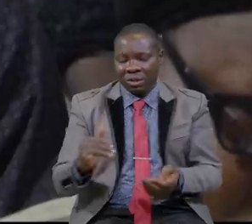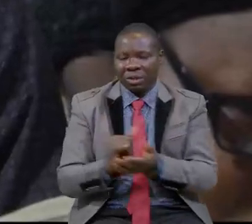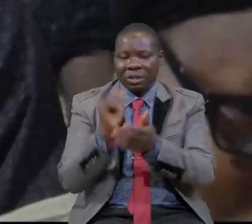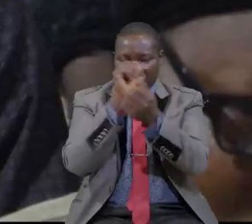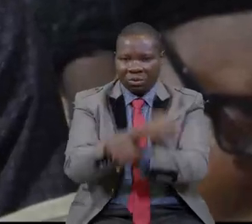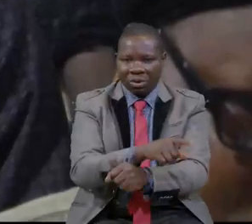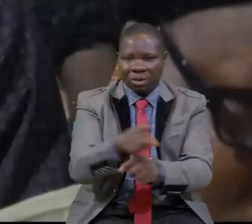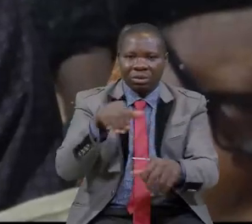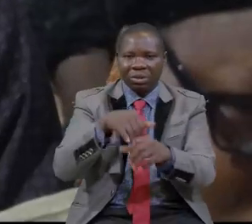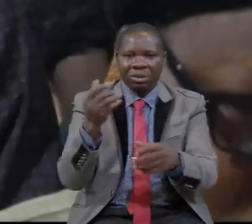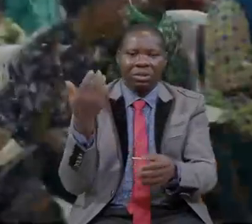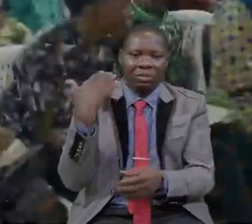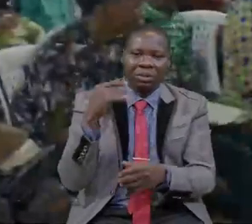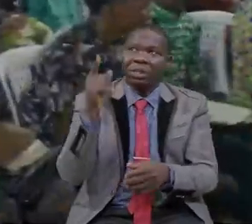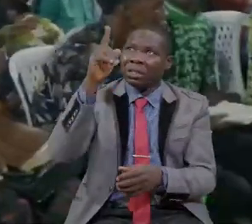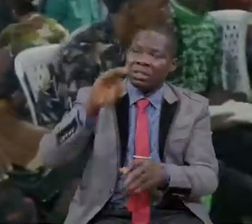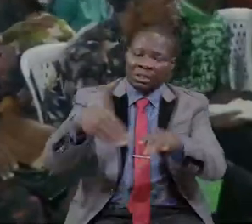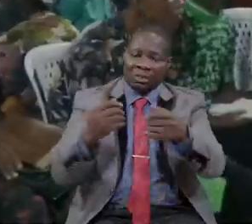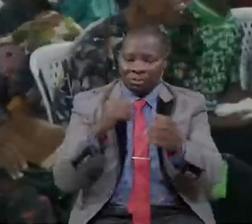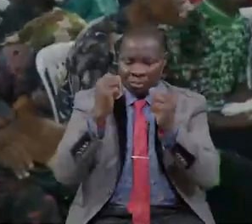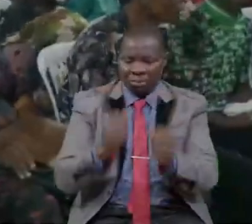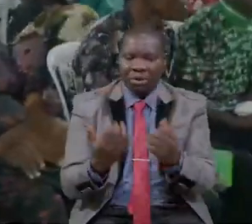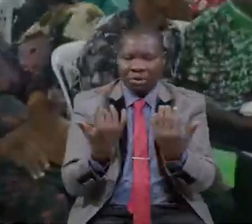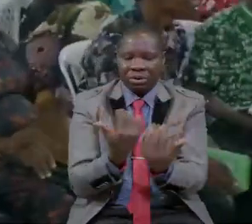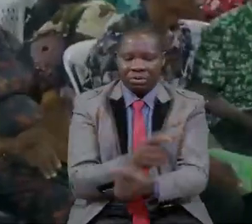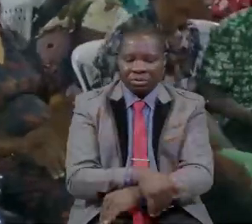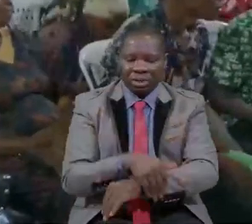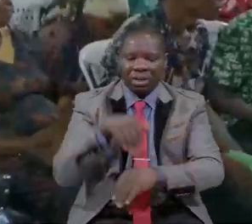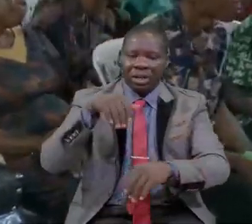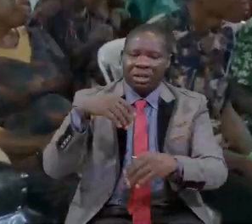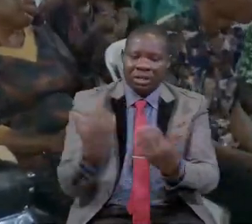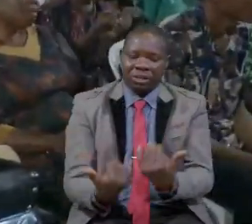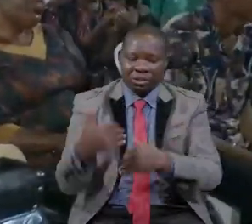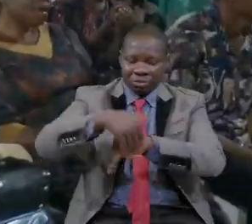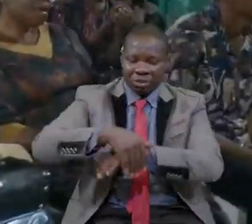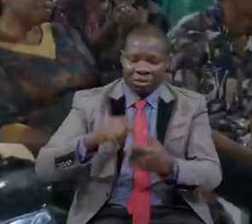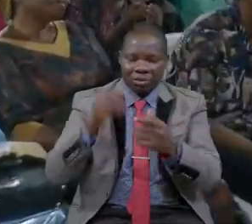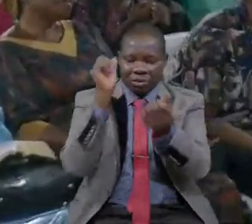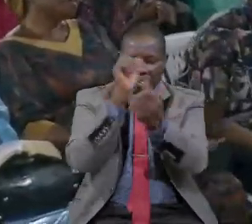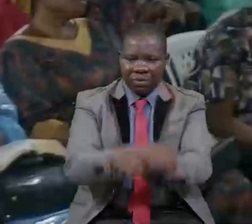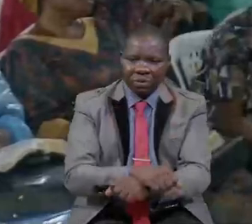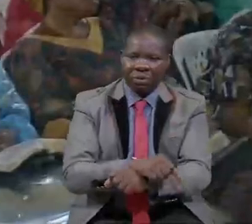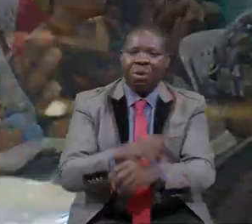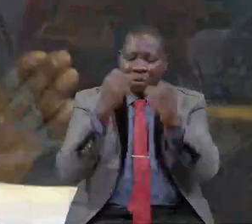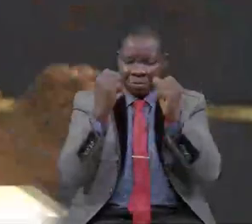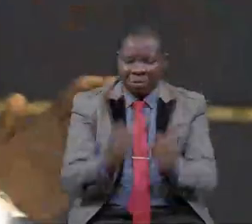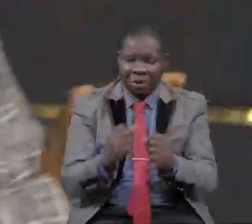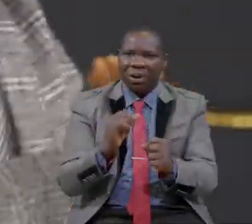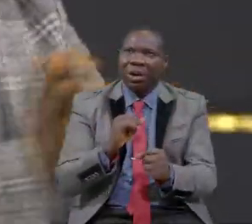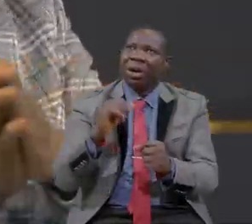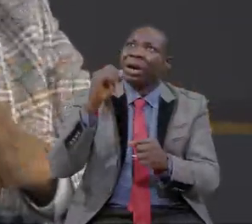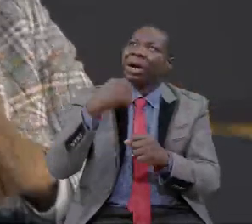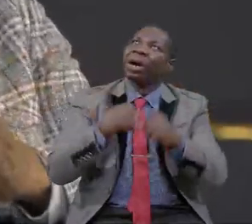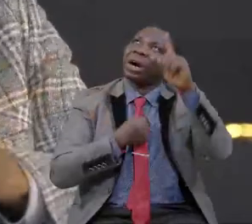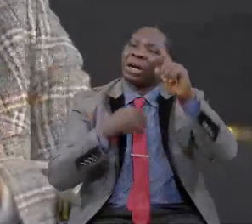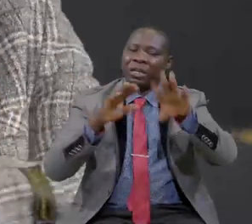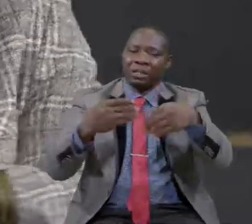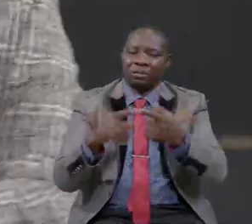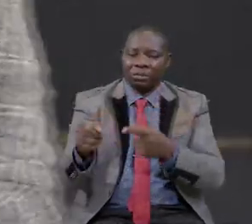you power tonight to overcome. Power. I give unto you power. Then it